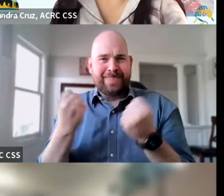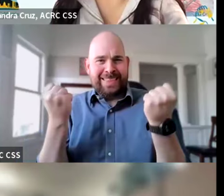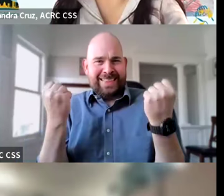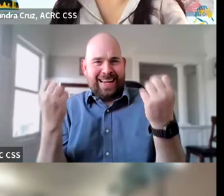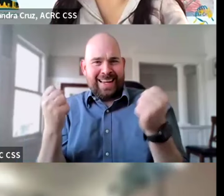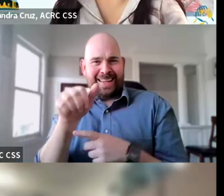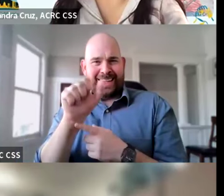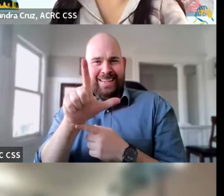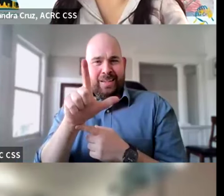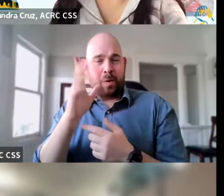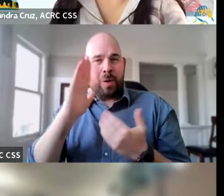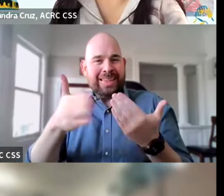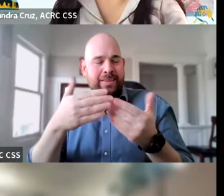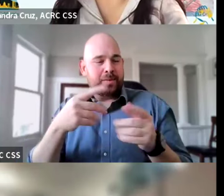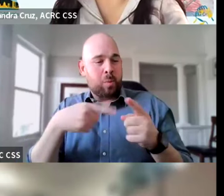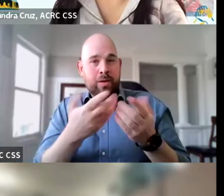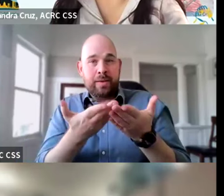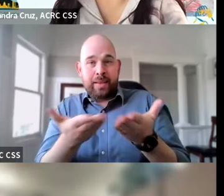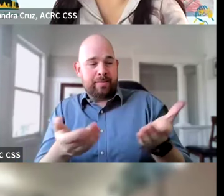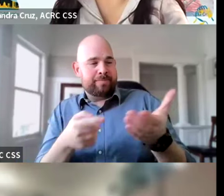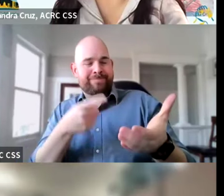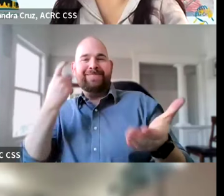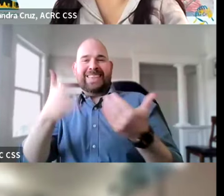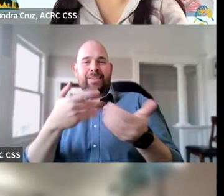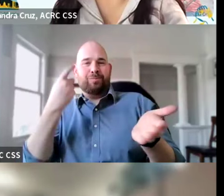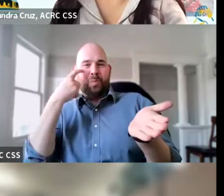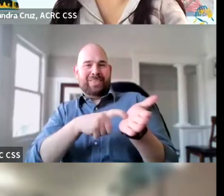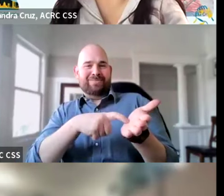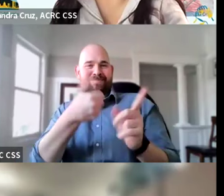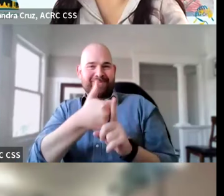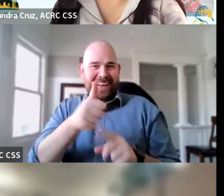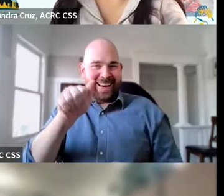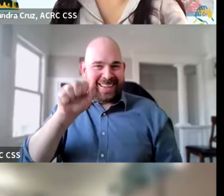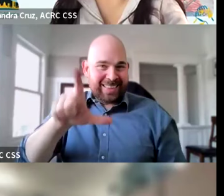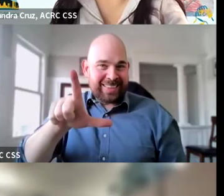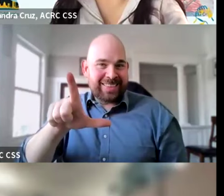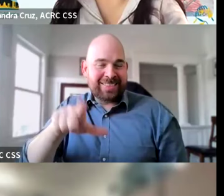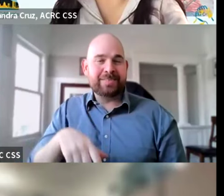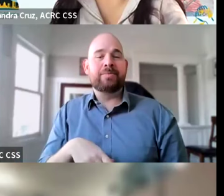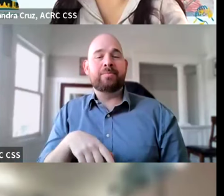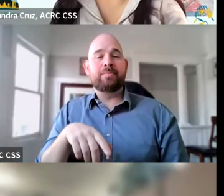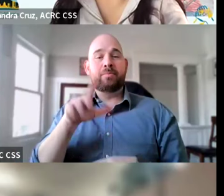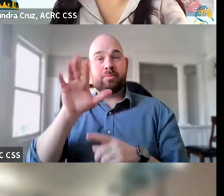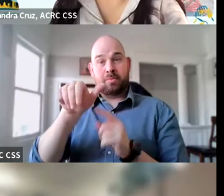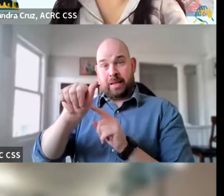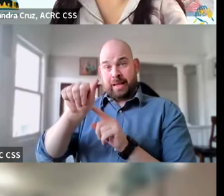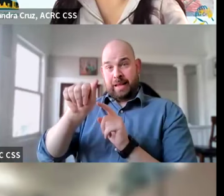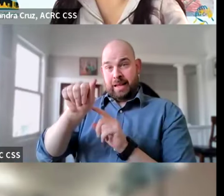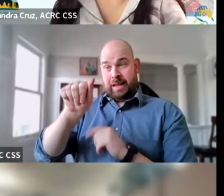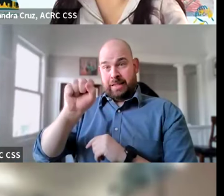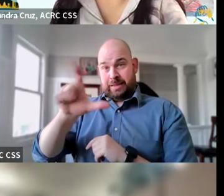There are a lot of deaf artists who make sign language items, and they can be really